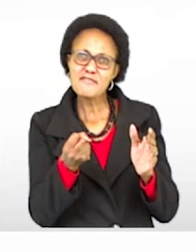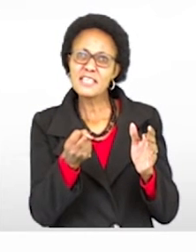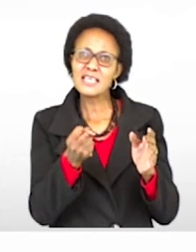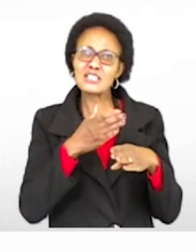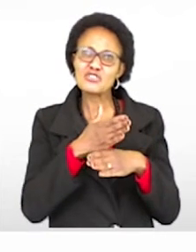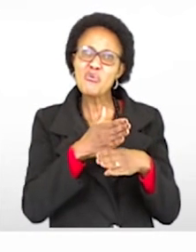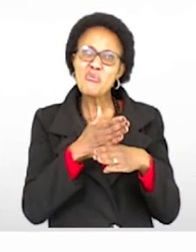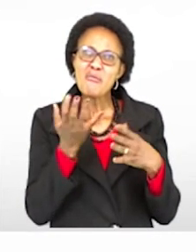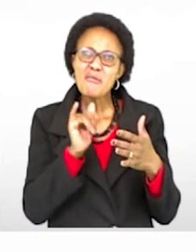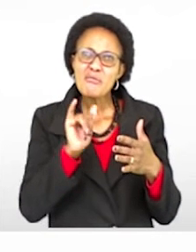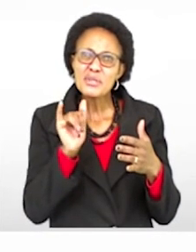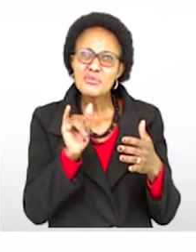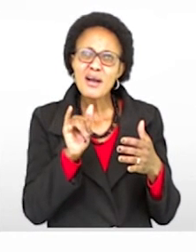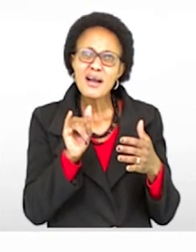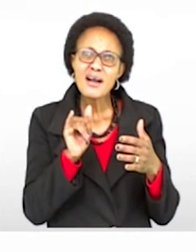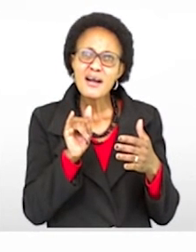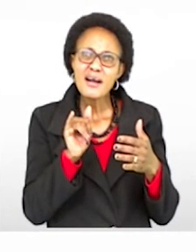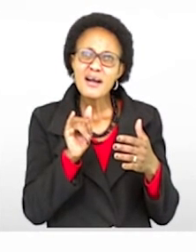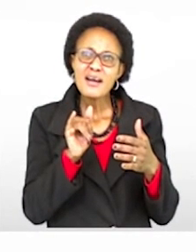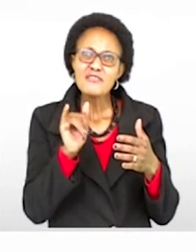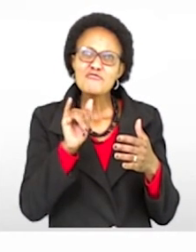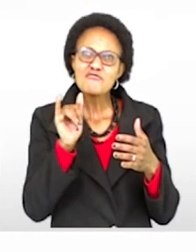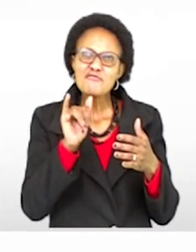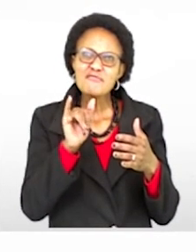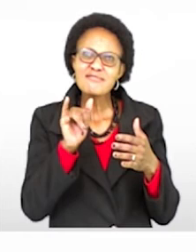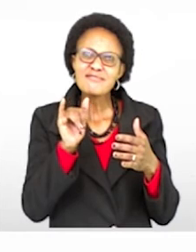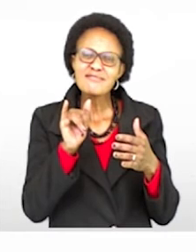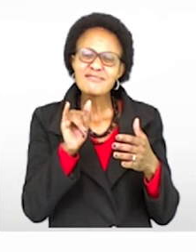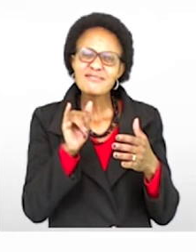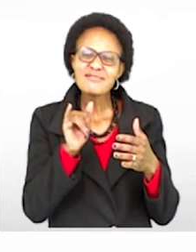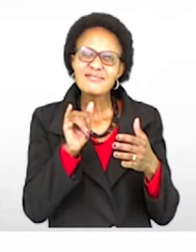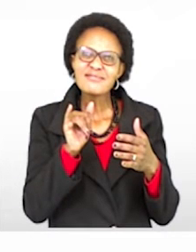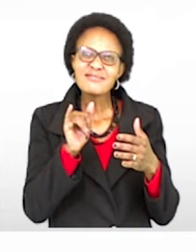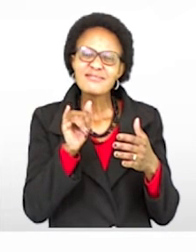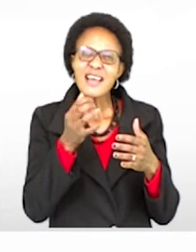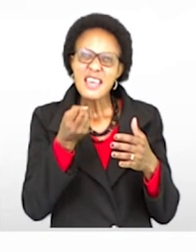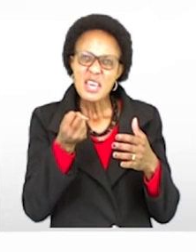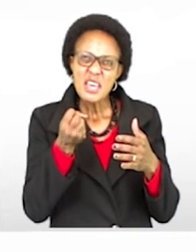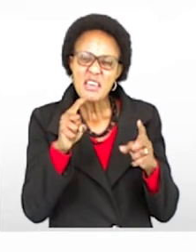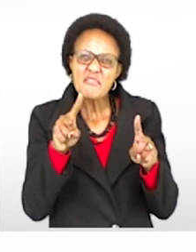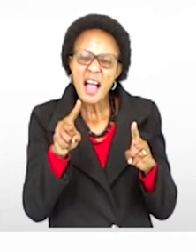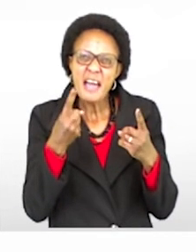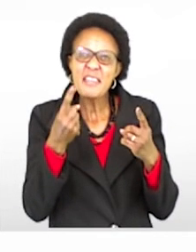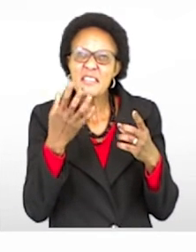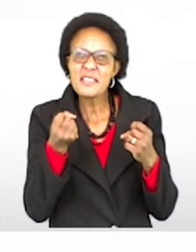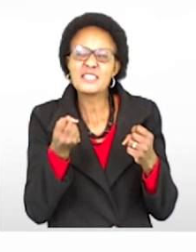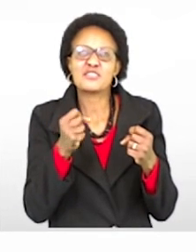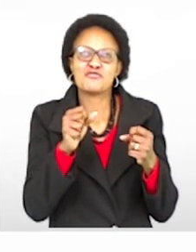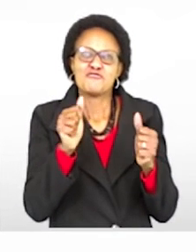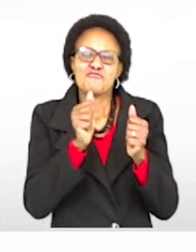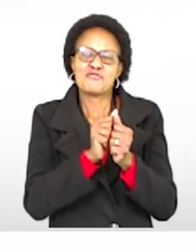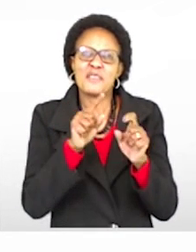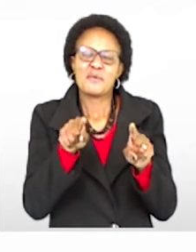there is a builder there holding a saw in his hand, amongst other things as well. So I would